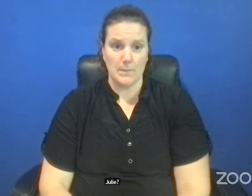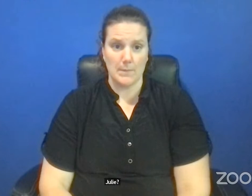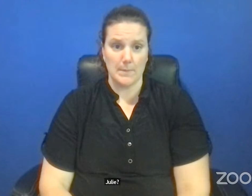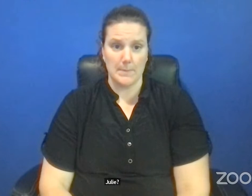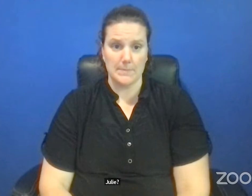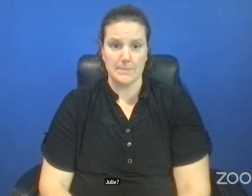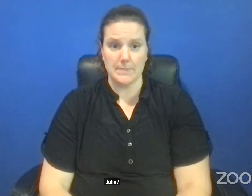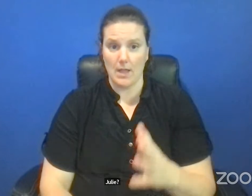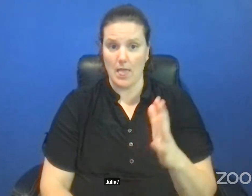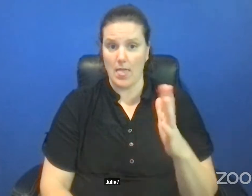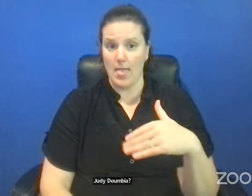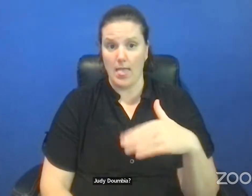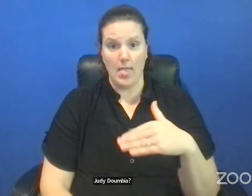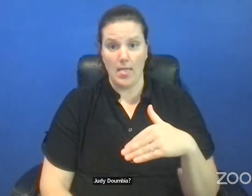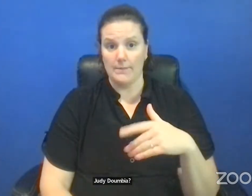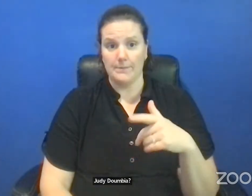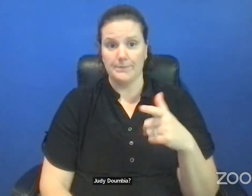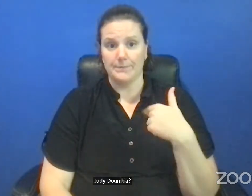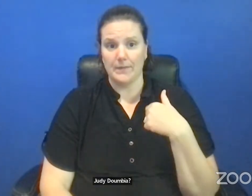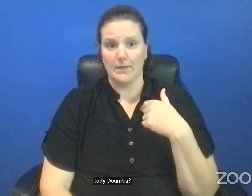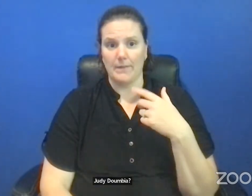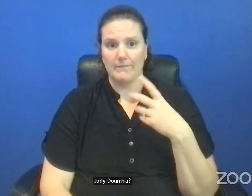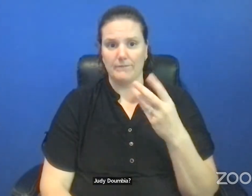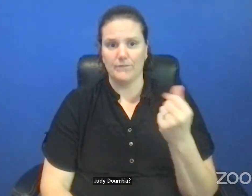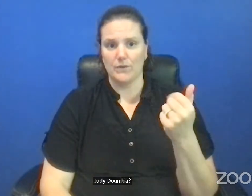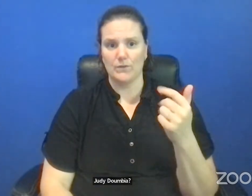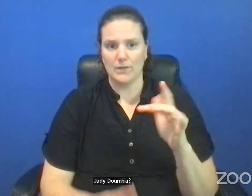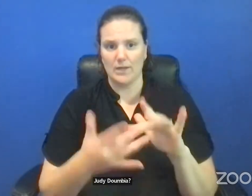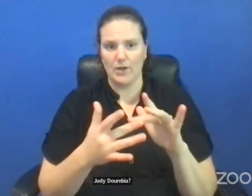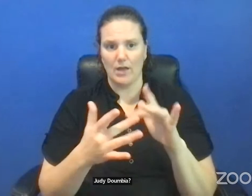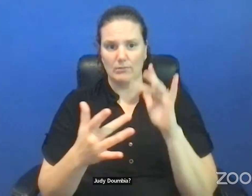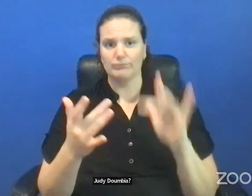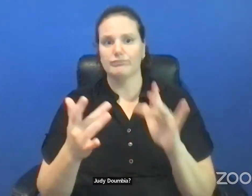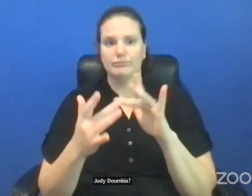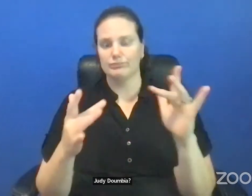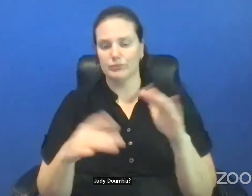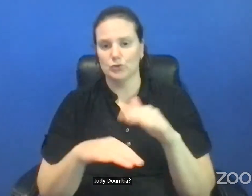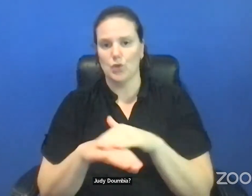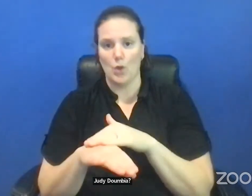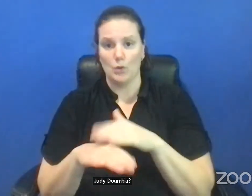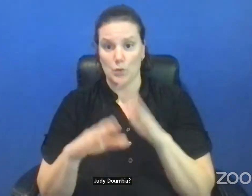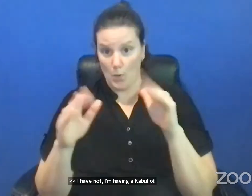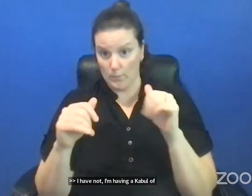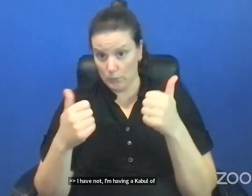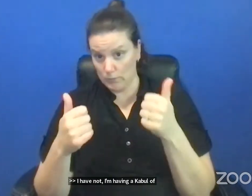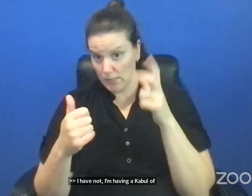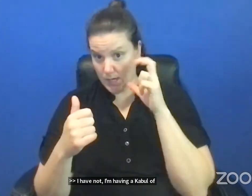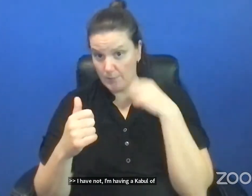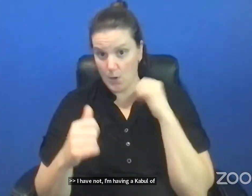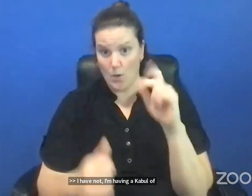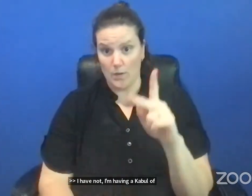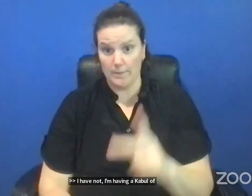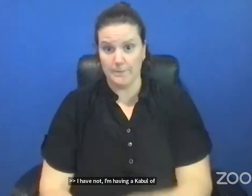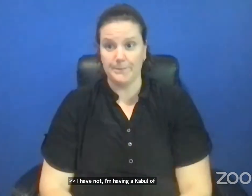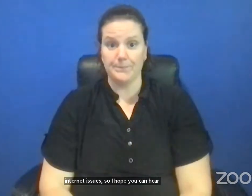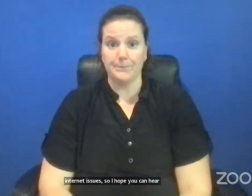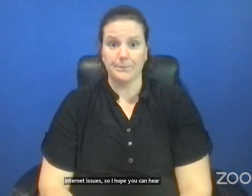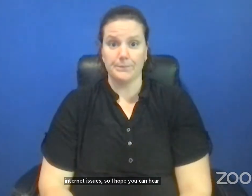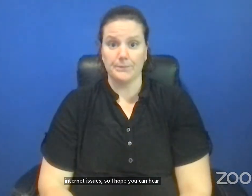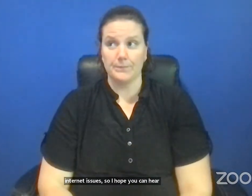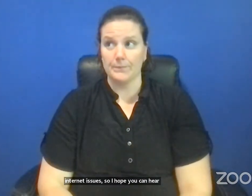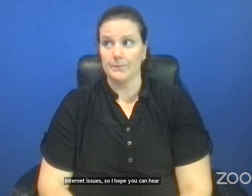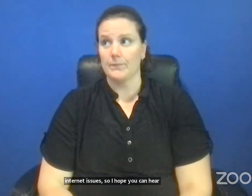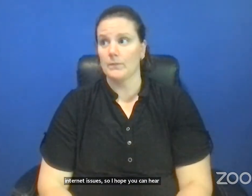Yeah, no, I have not. And I'm having a couple of slow internet issues, so I hope you guys can hear me okay. So I'm